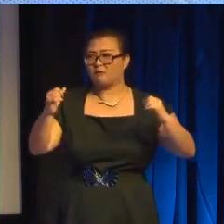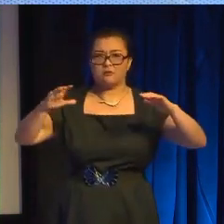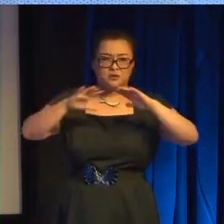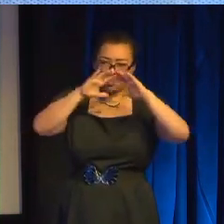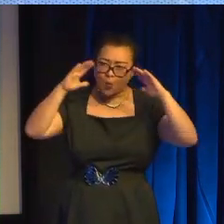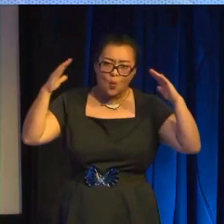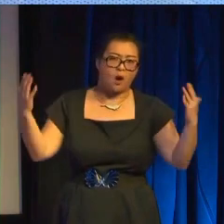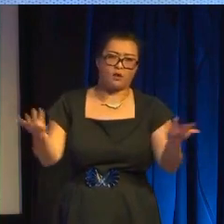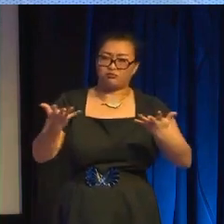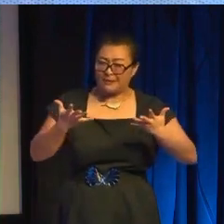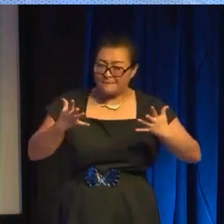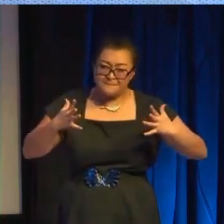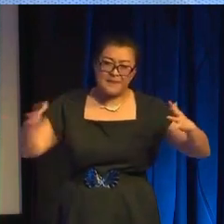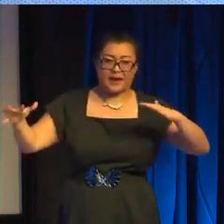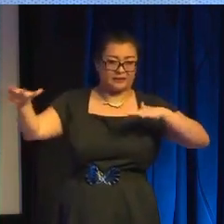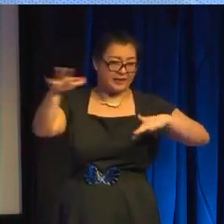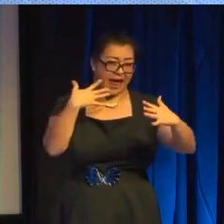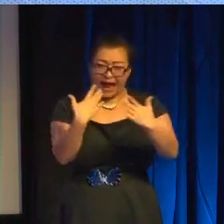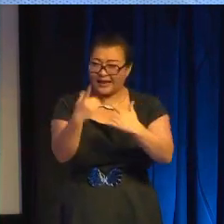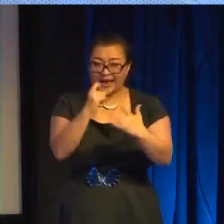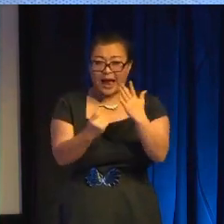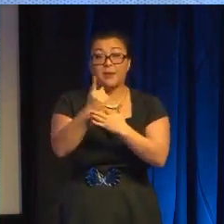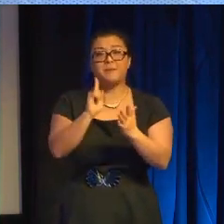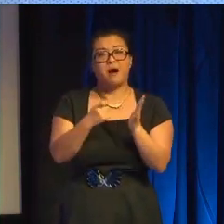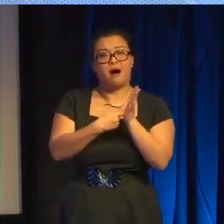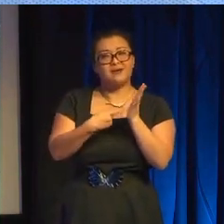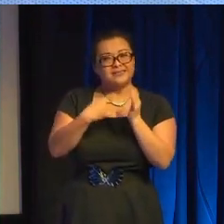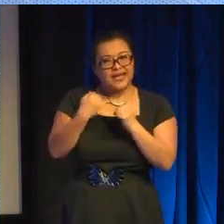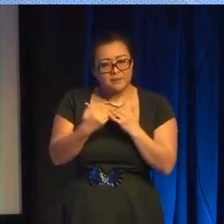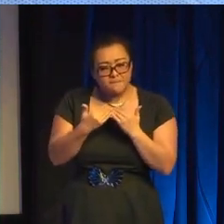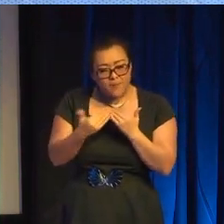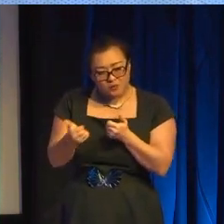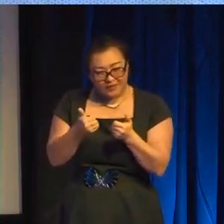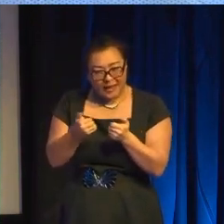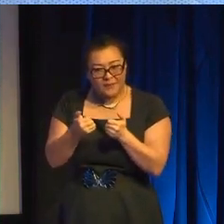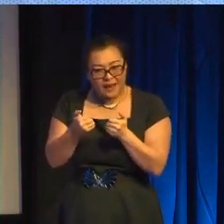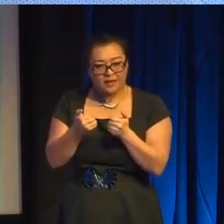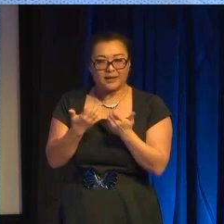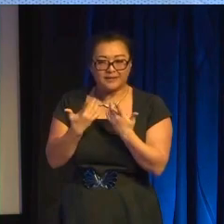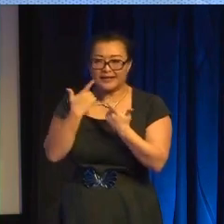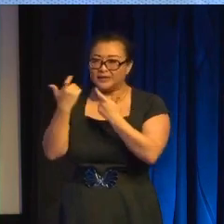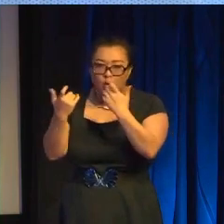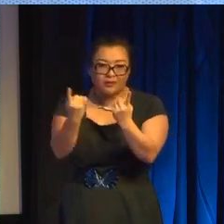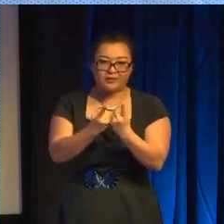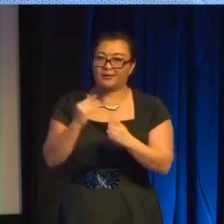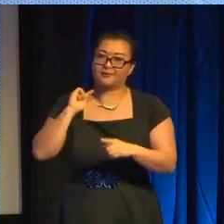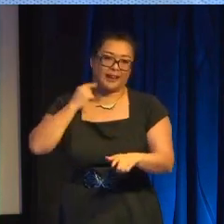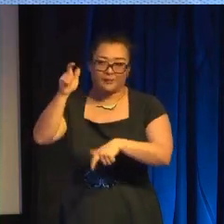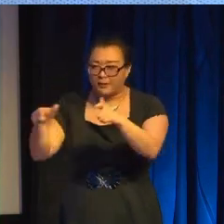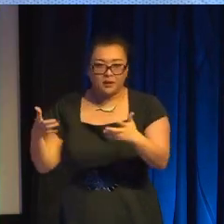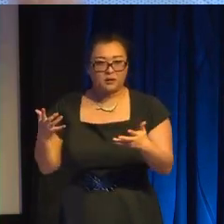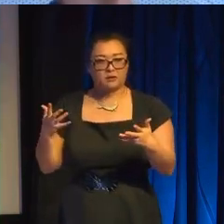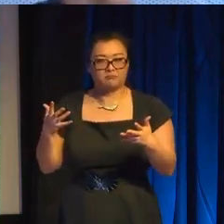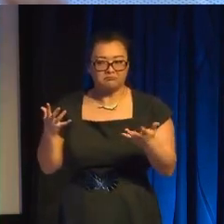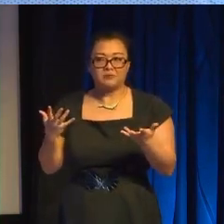world. But ultimately with RTS is most of the gameplay is exploring and killing people. What in an